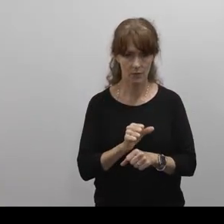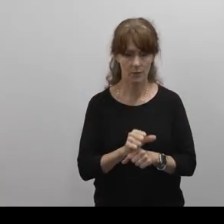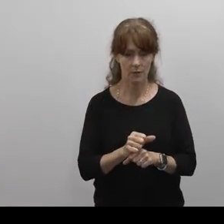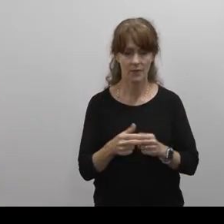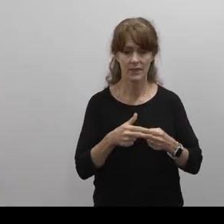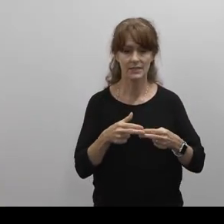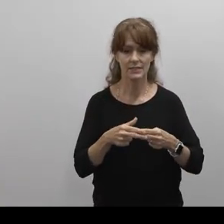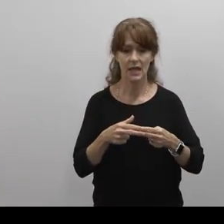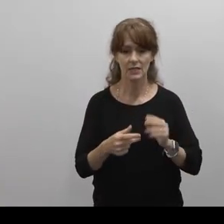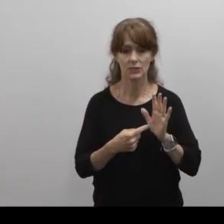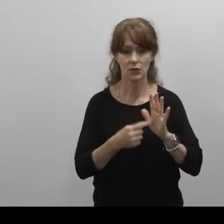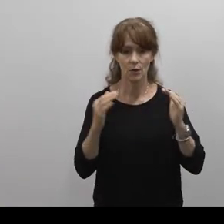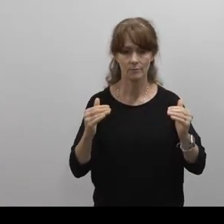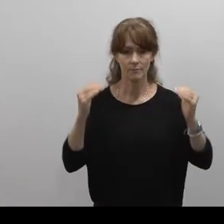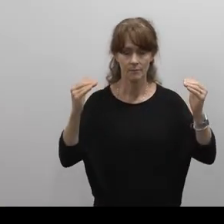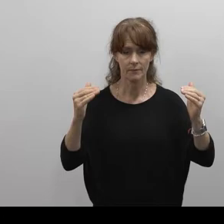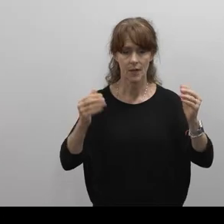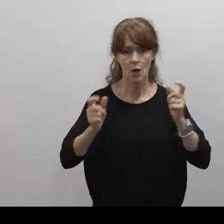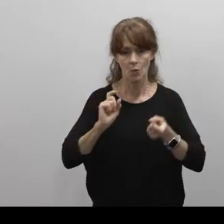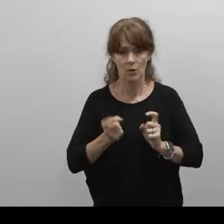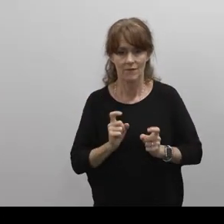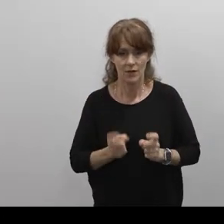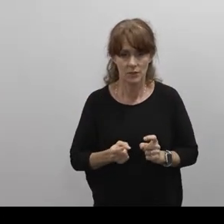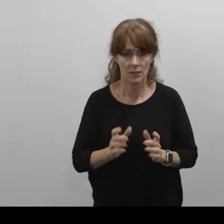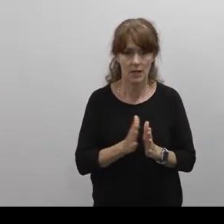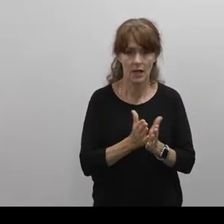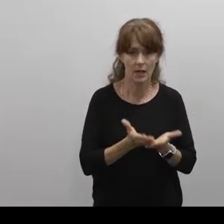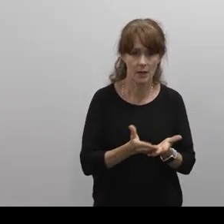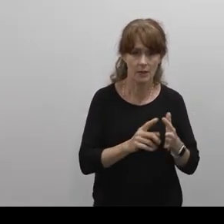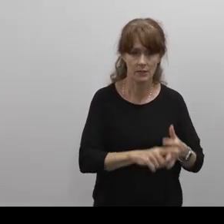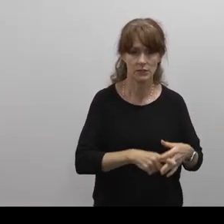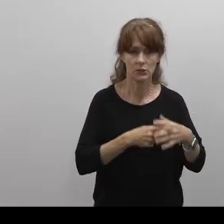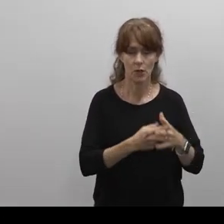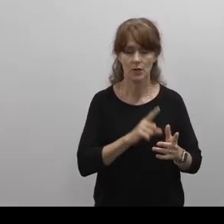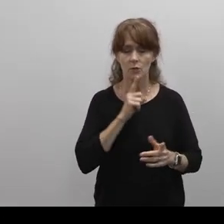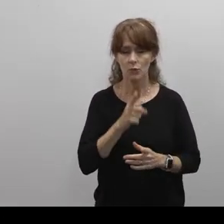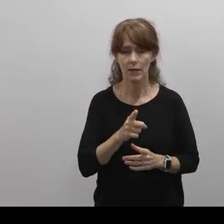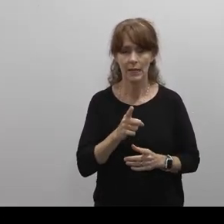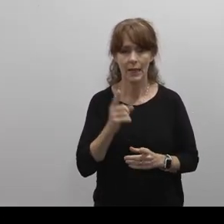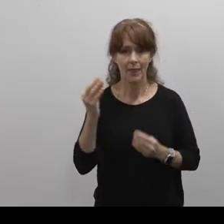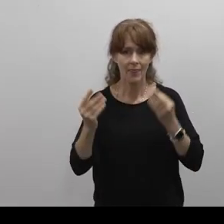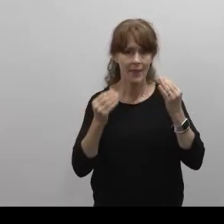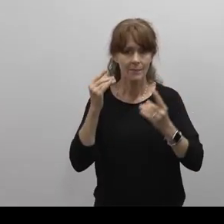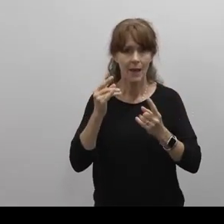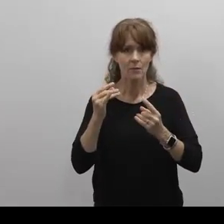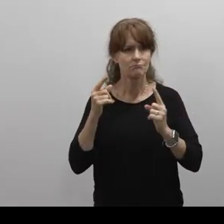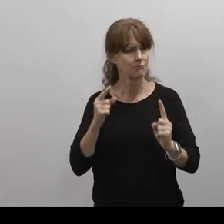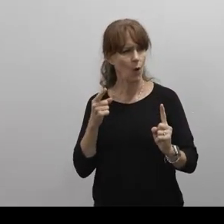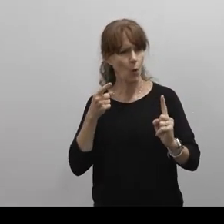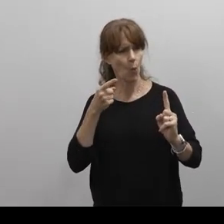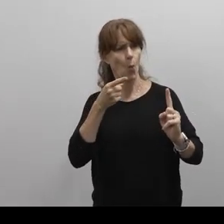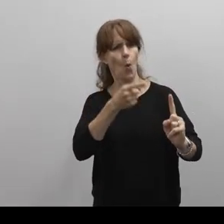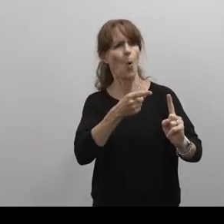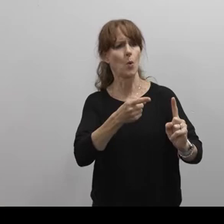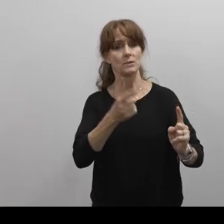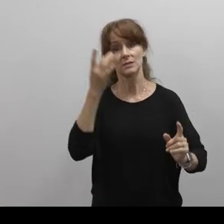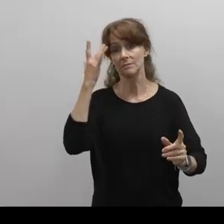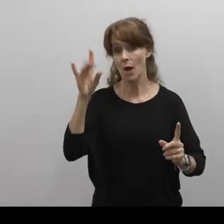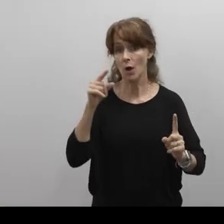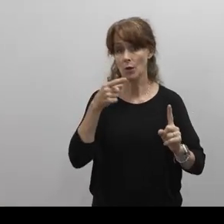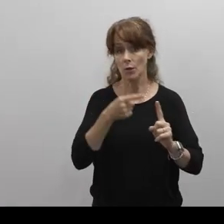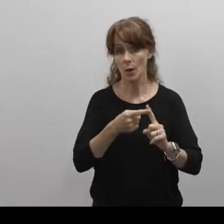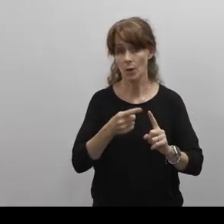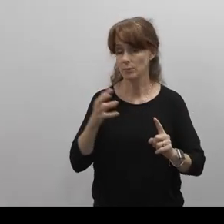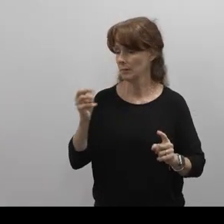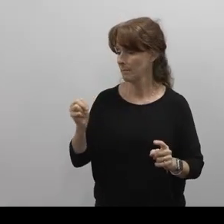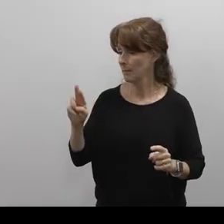level is thinking about revisions to that handbook, starting to really think about what goals would look like, SMART goals, as Mr. Miller